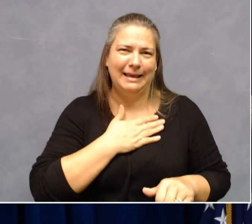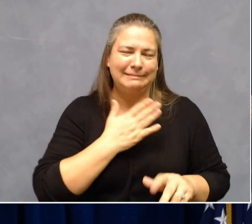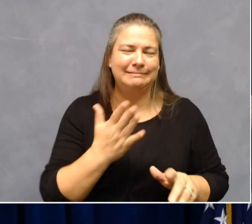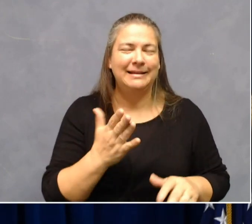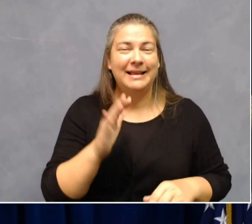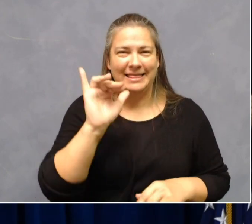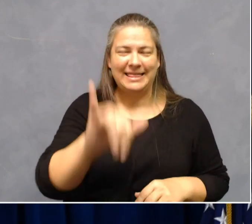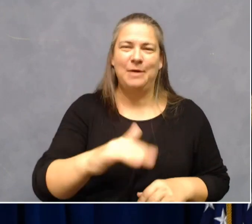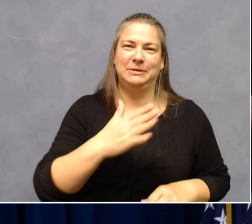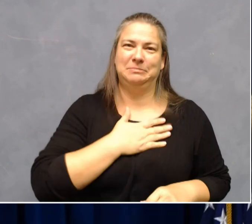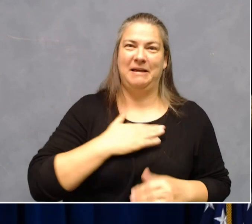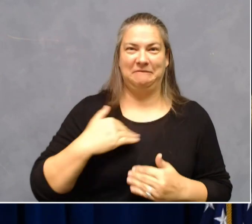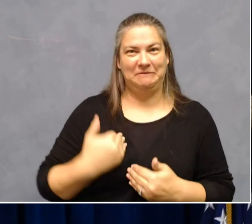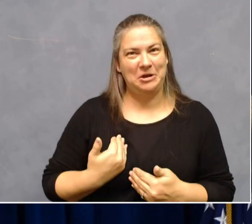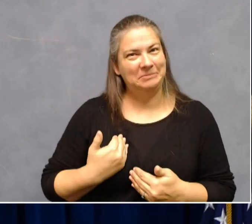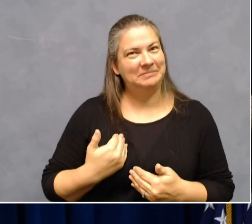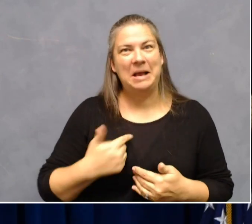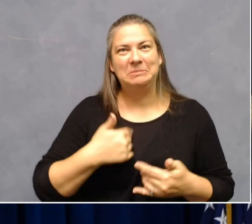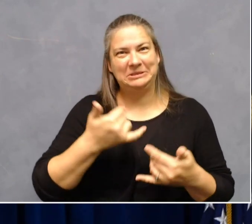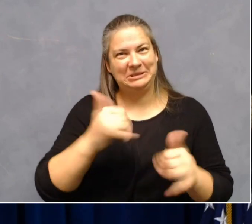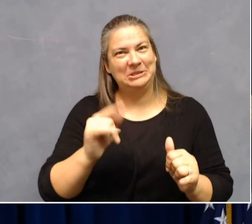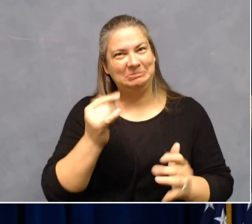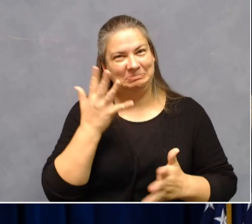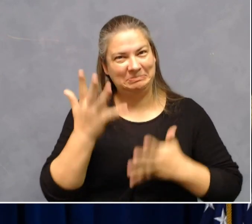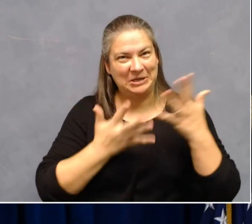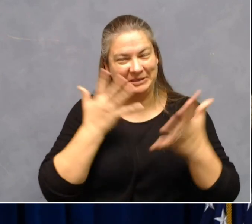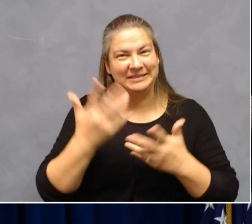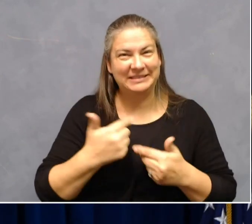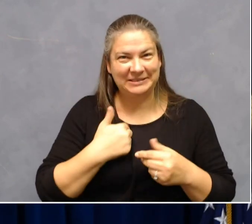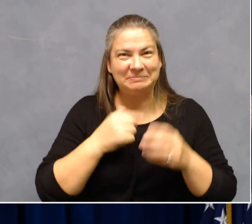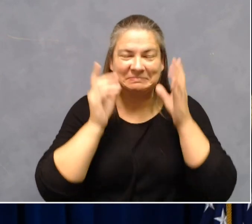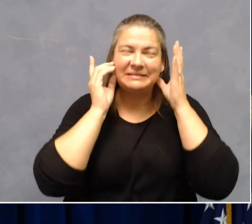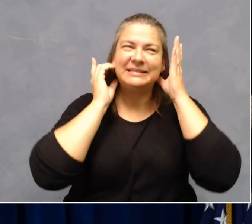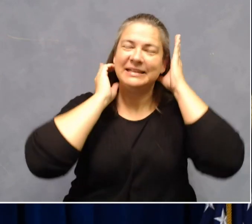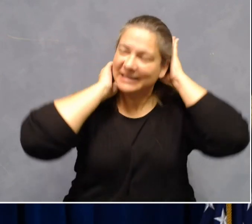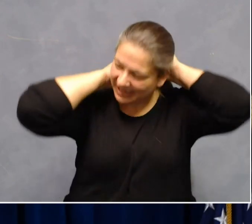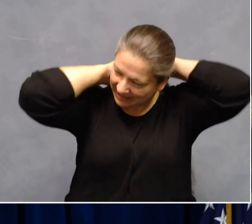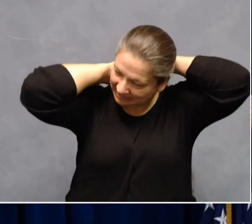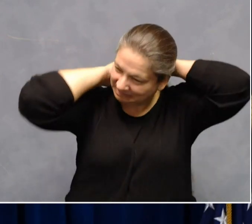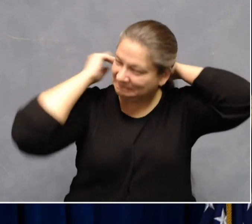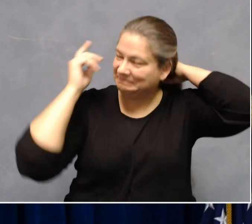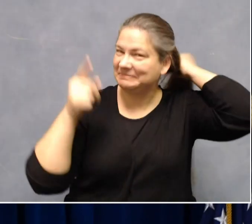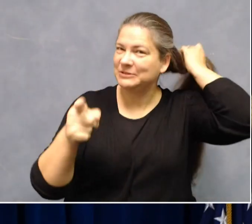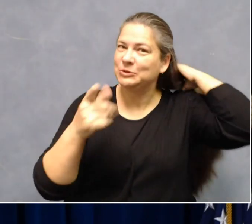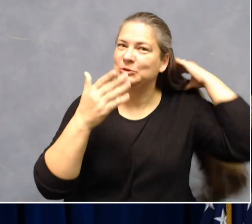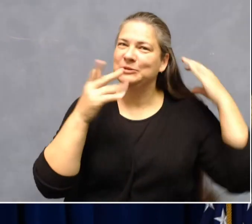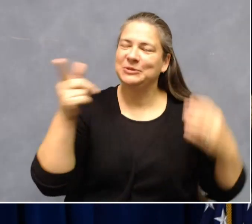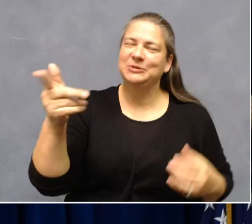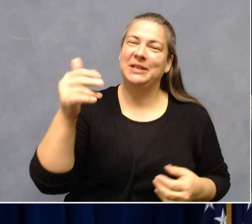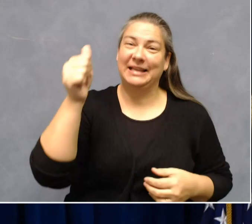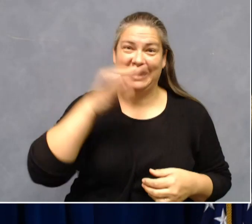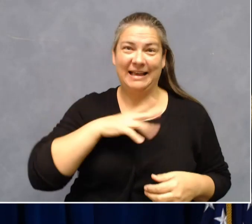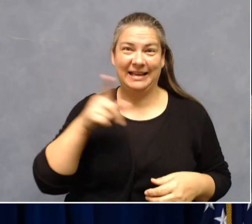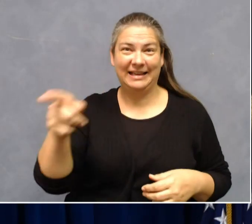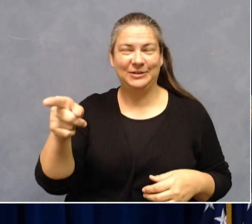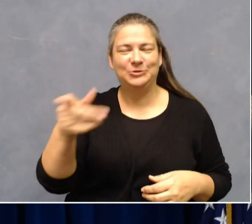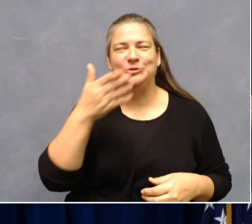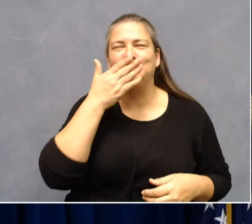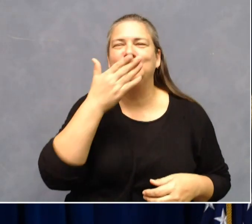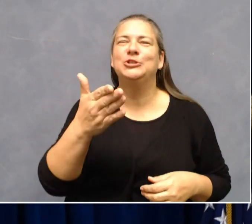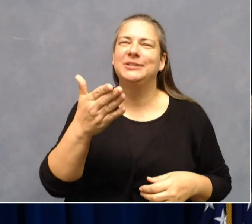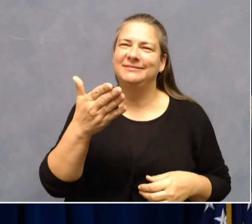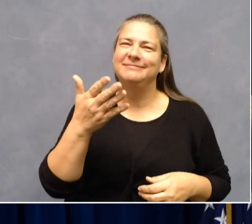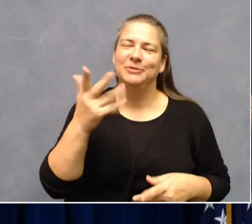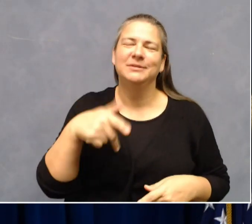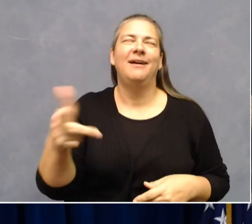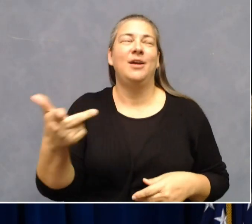me. I'm still a little embarrassed by it. He was a good sport and something he could have taken really